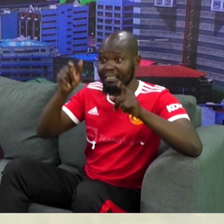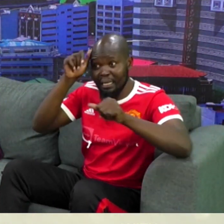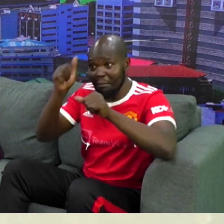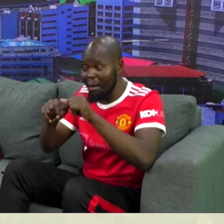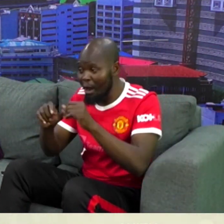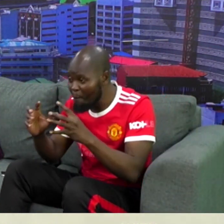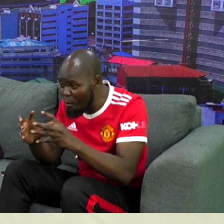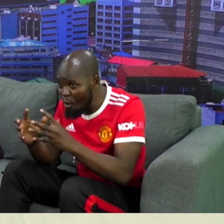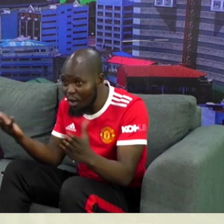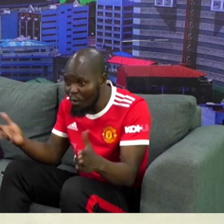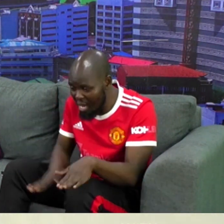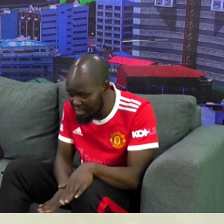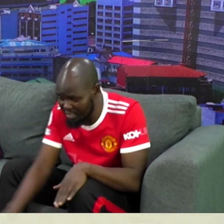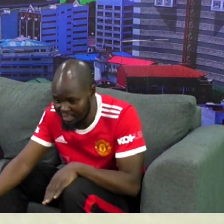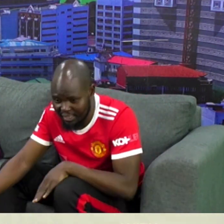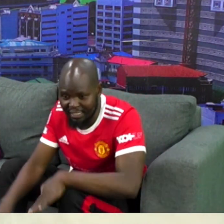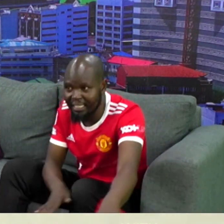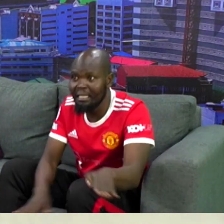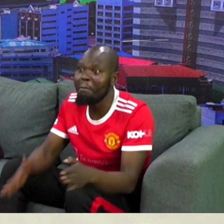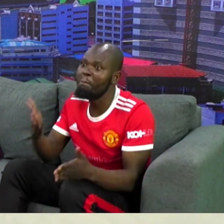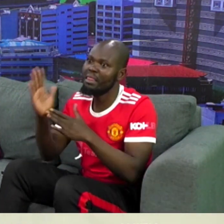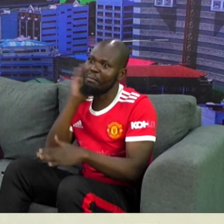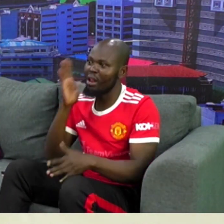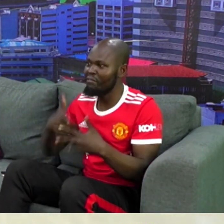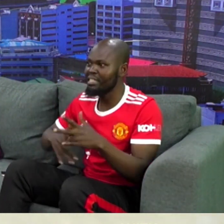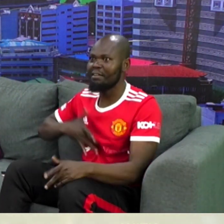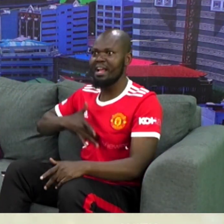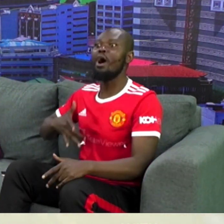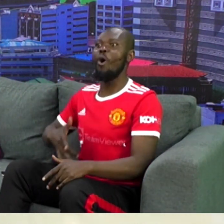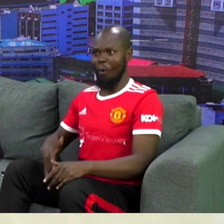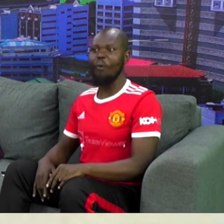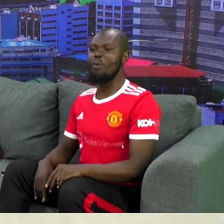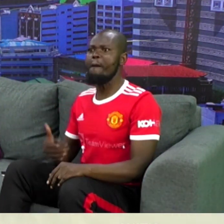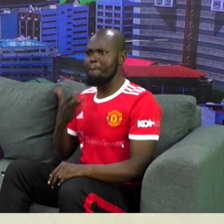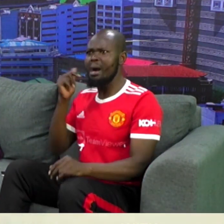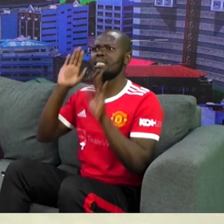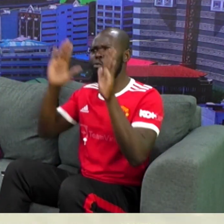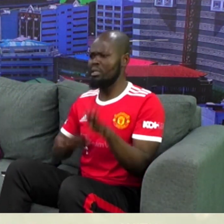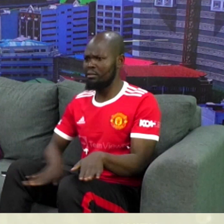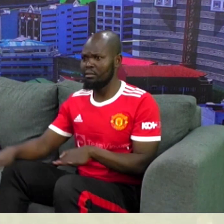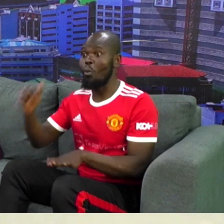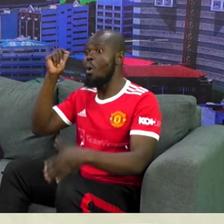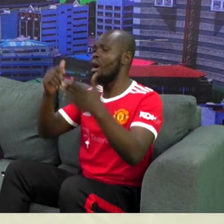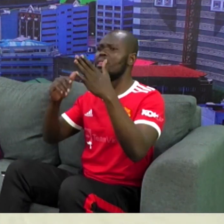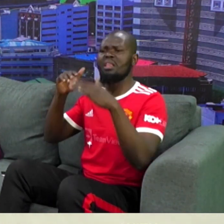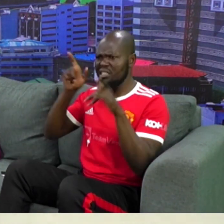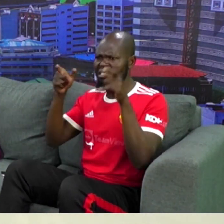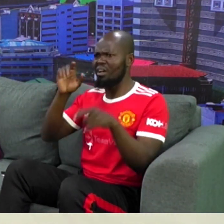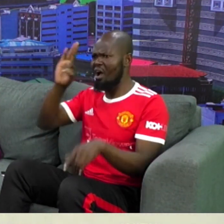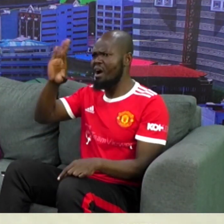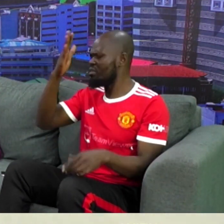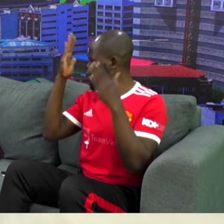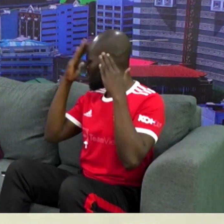with showing off, because it has been in the league for a long time. But as you see,